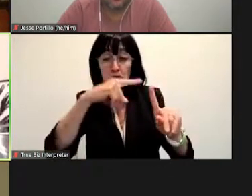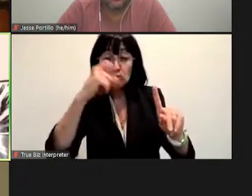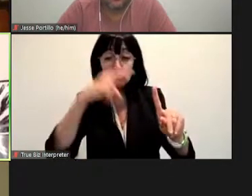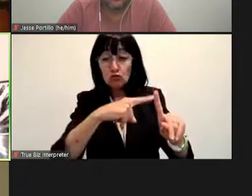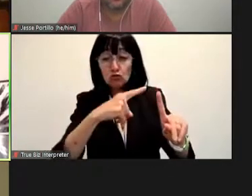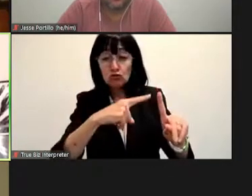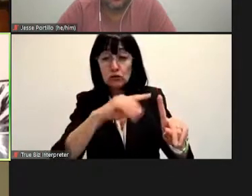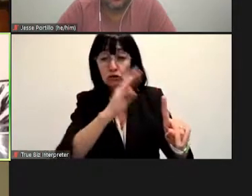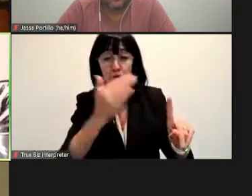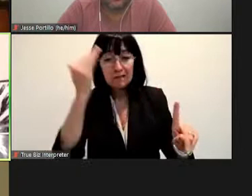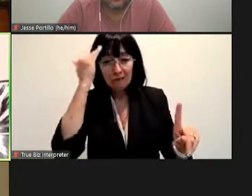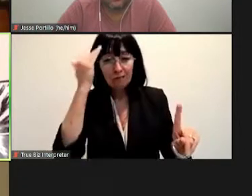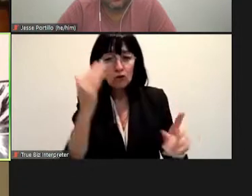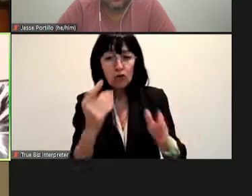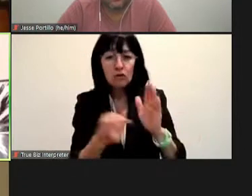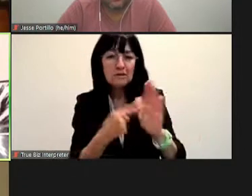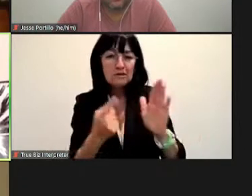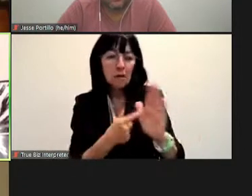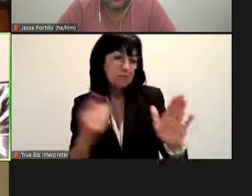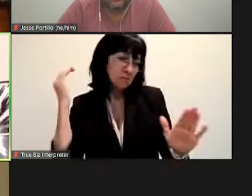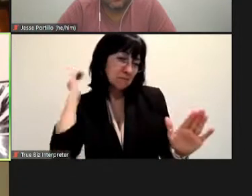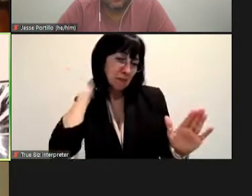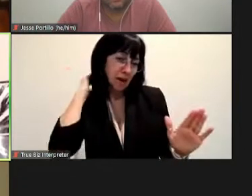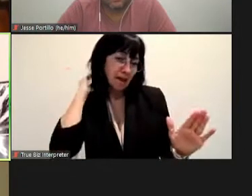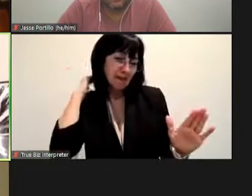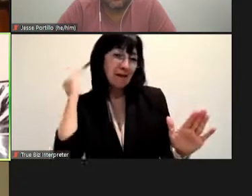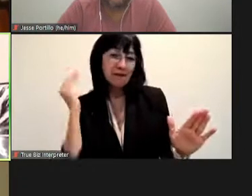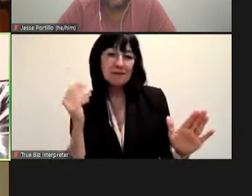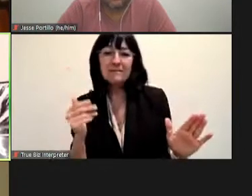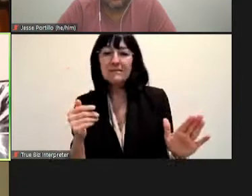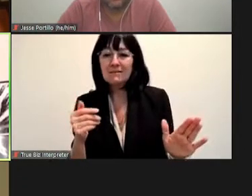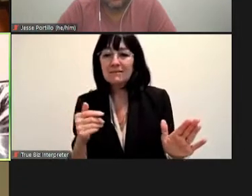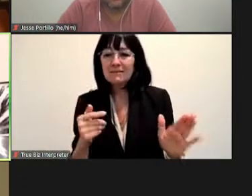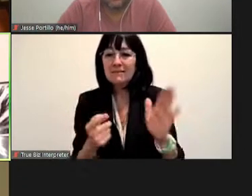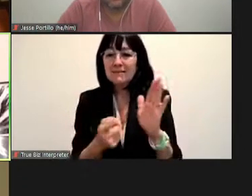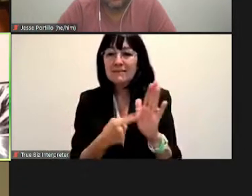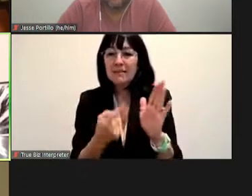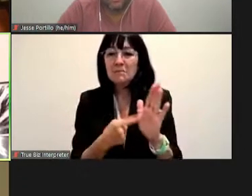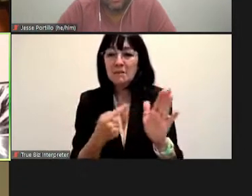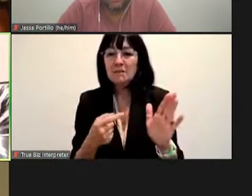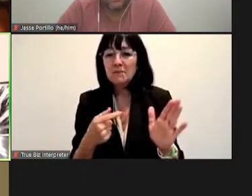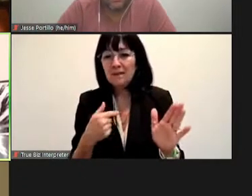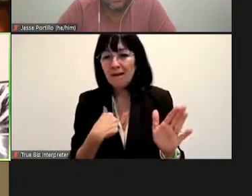camaraderie, like, hey, friend, or on the back of the neck, I do a really fun